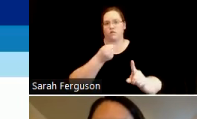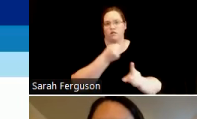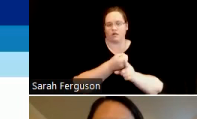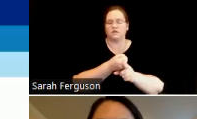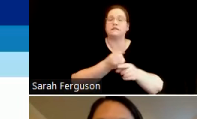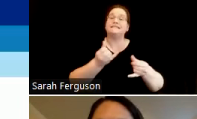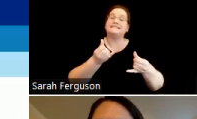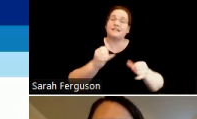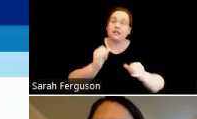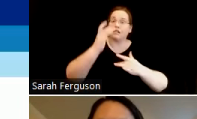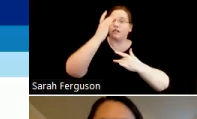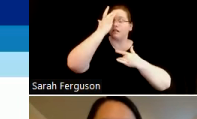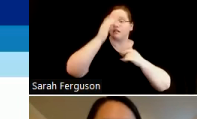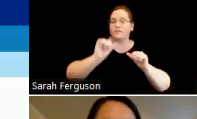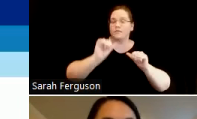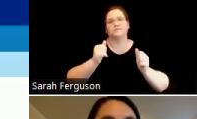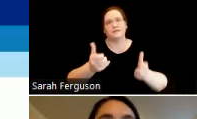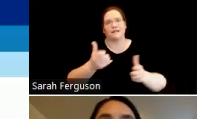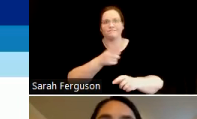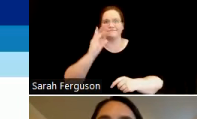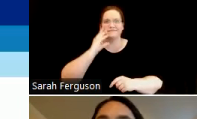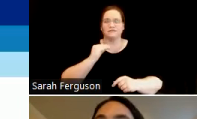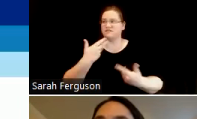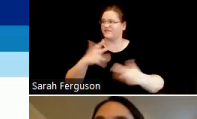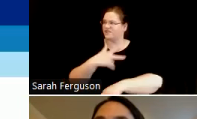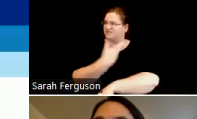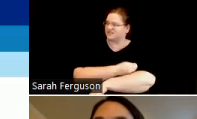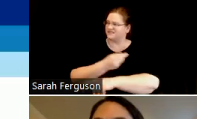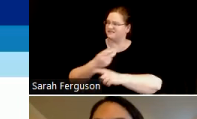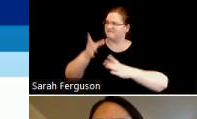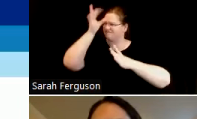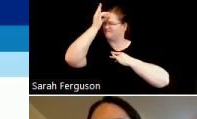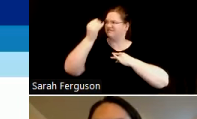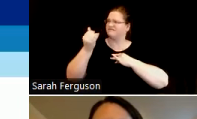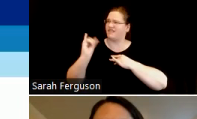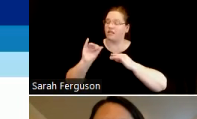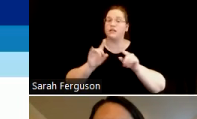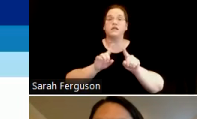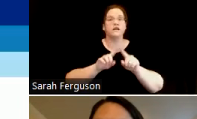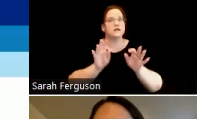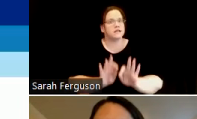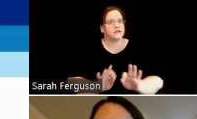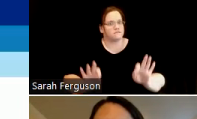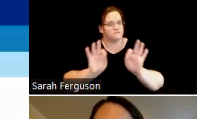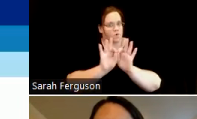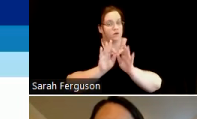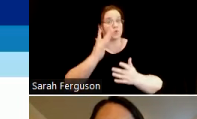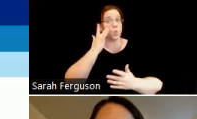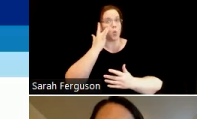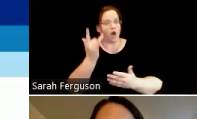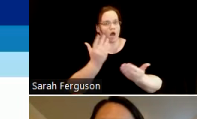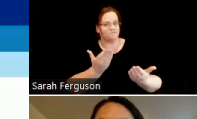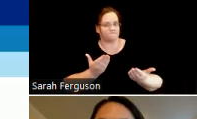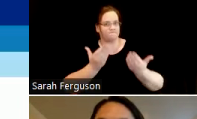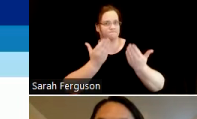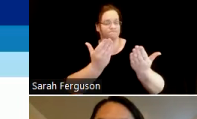many of you have been in that scenario yourselves. The most importantly though, and this is why we are recommending vaccines,